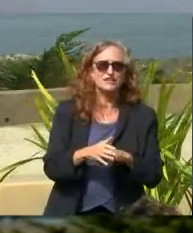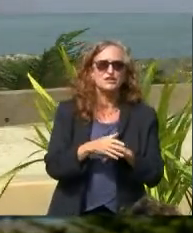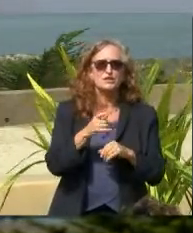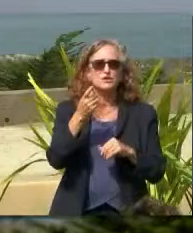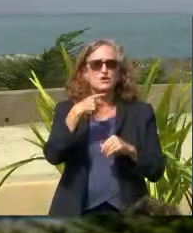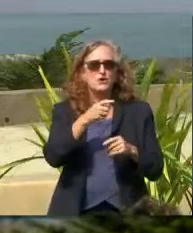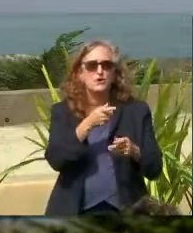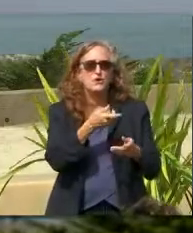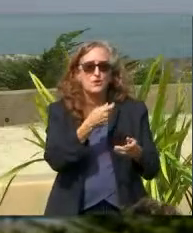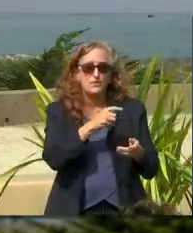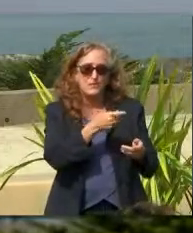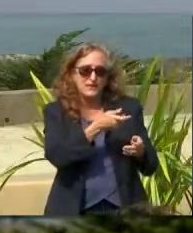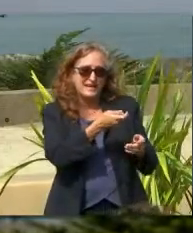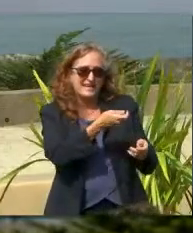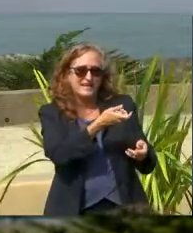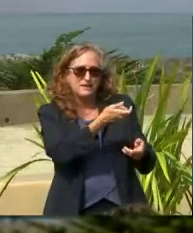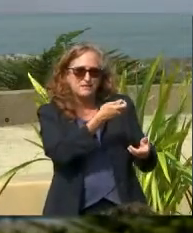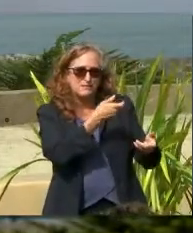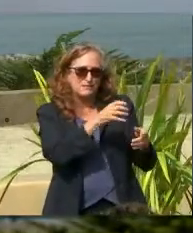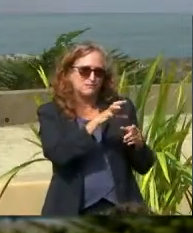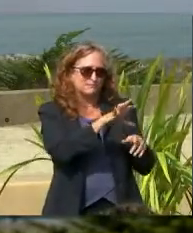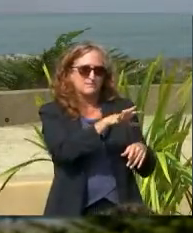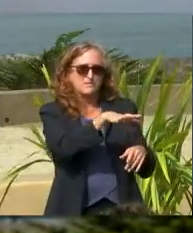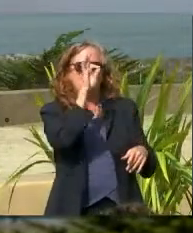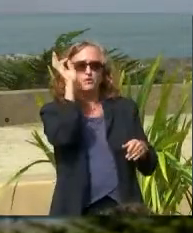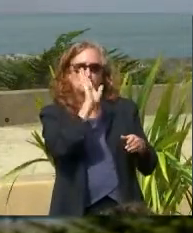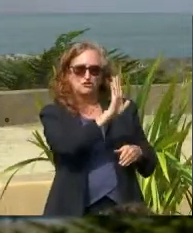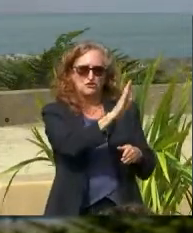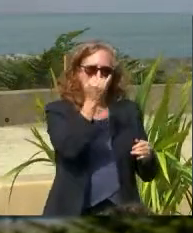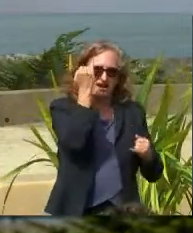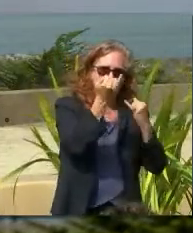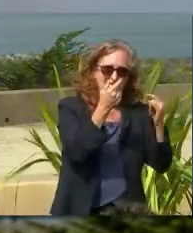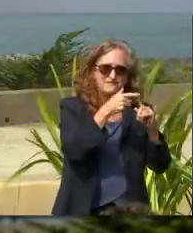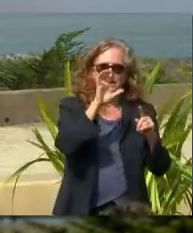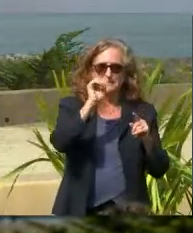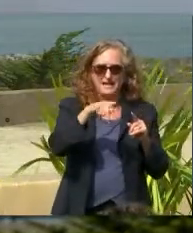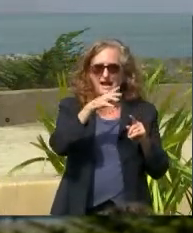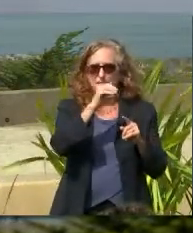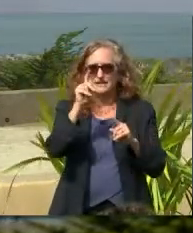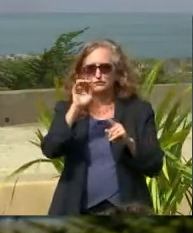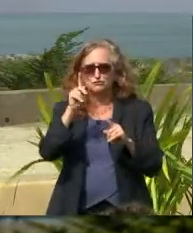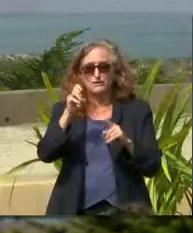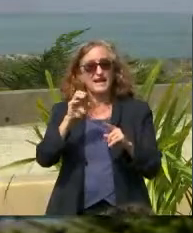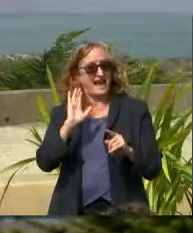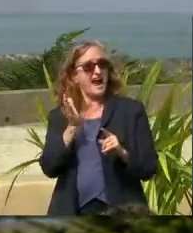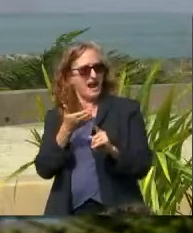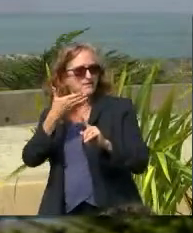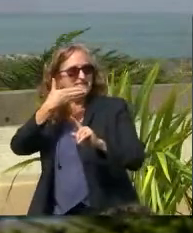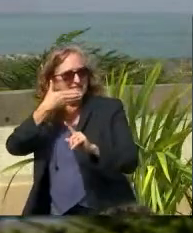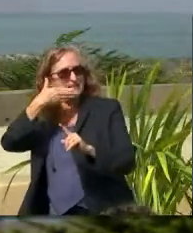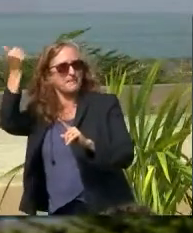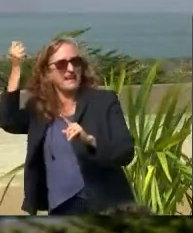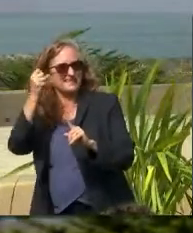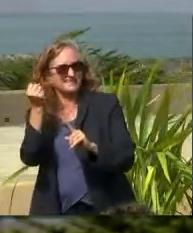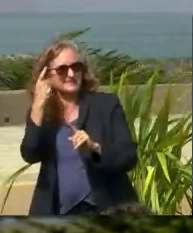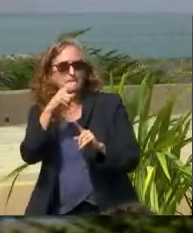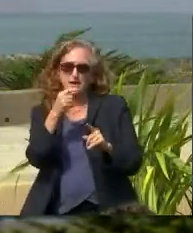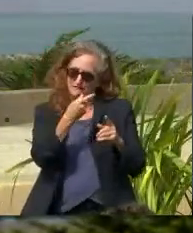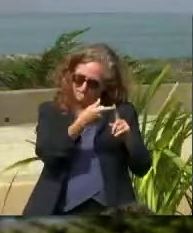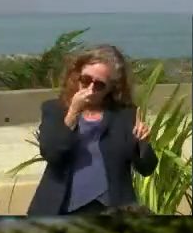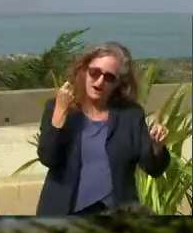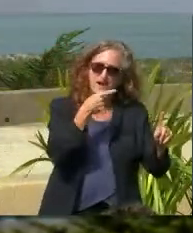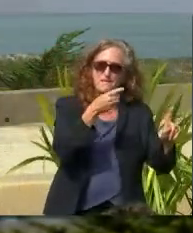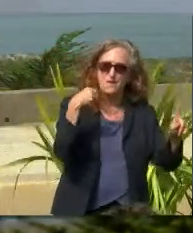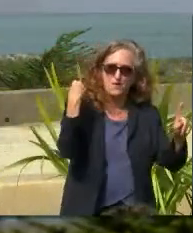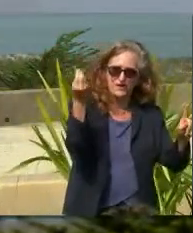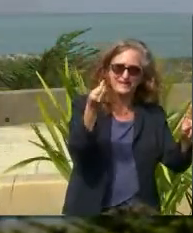on the cap and invest bill, and we now claim ours is the best, but it comes from Oregon to some degree. So give it up for a